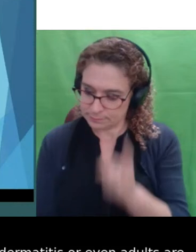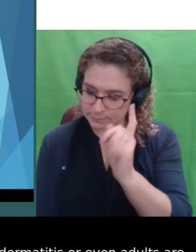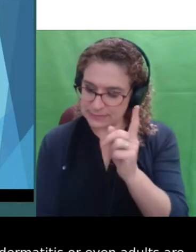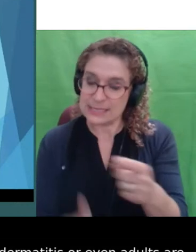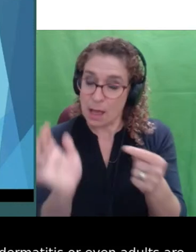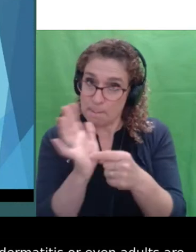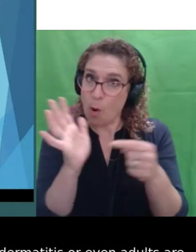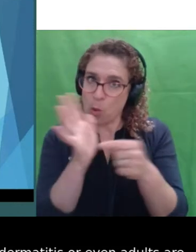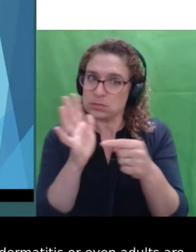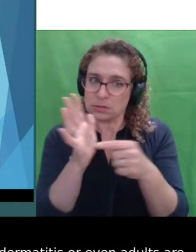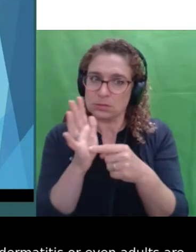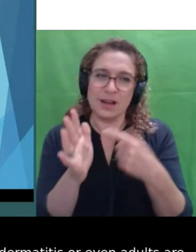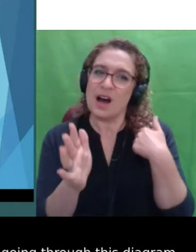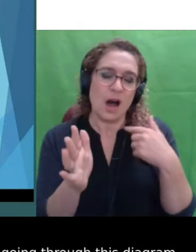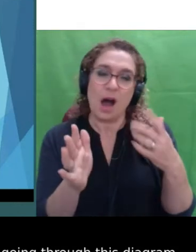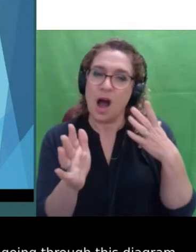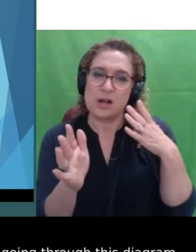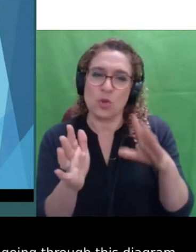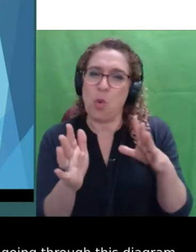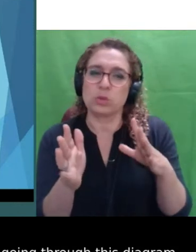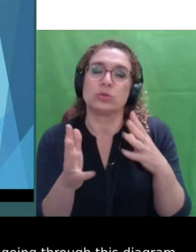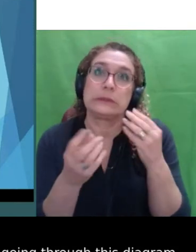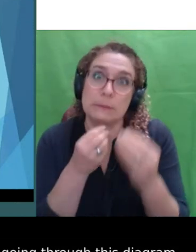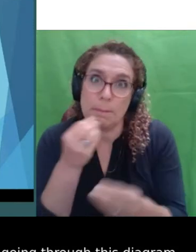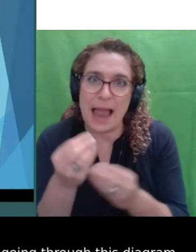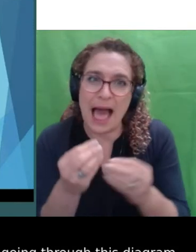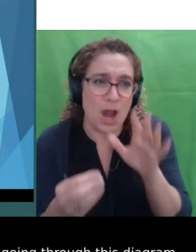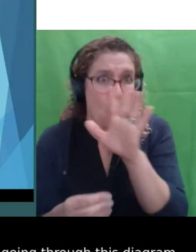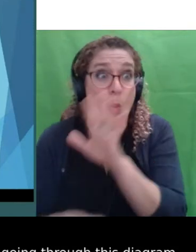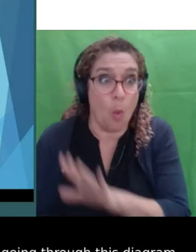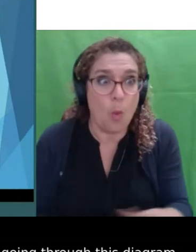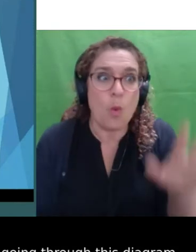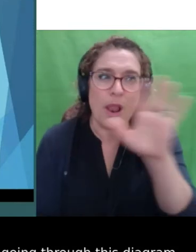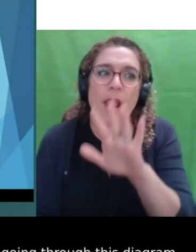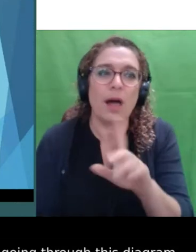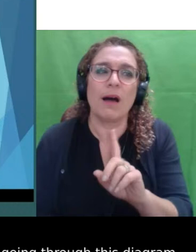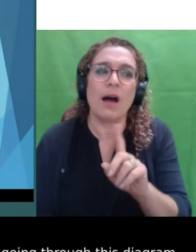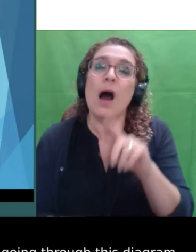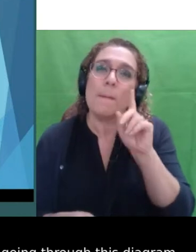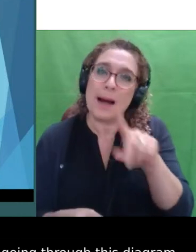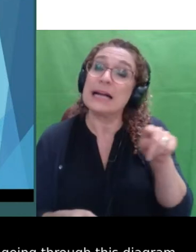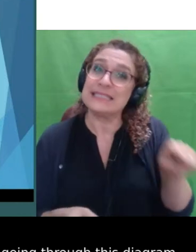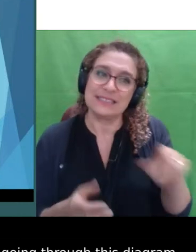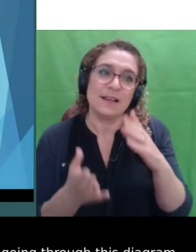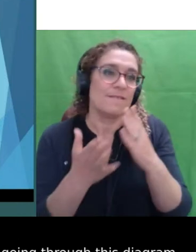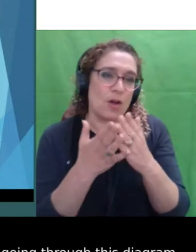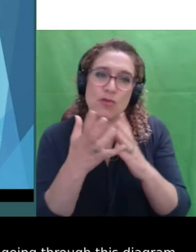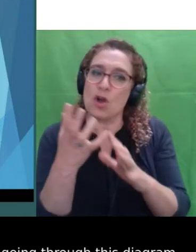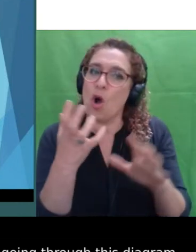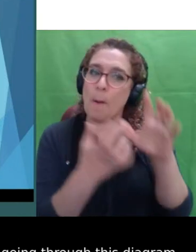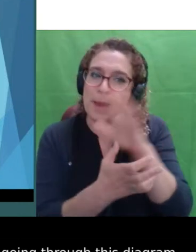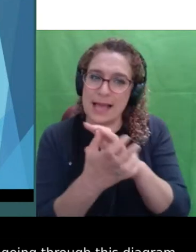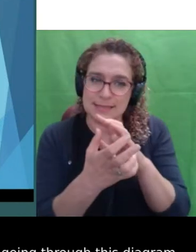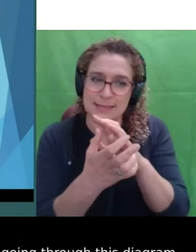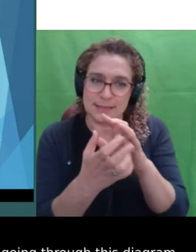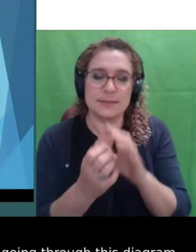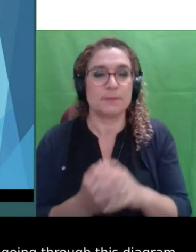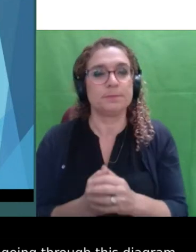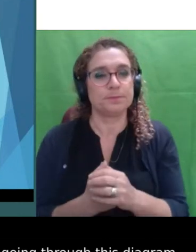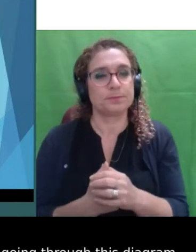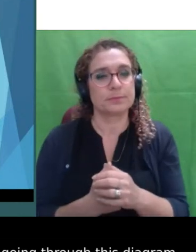detail because i haven't really got time but it is really quite complex there's a very complex